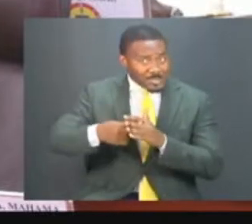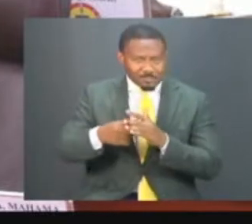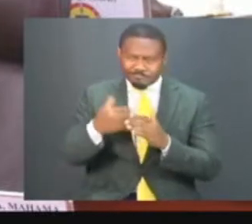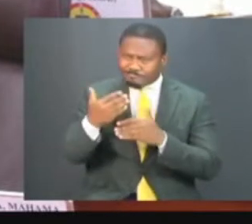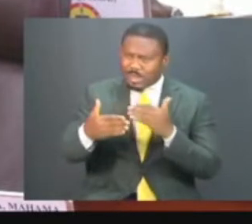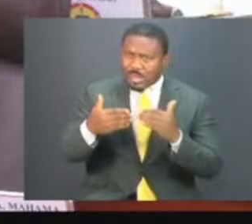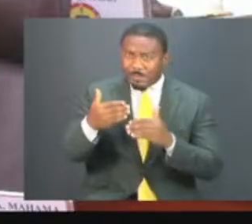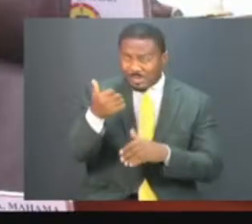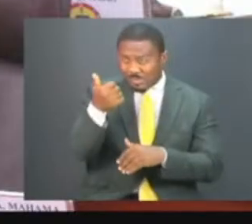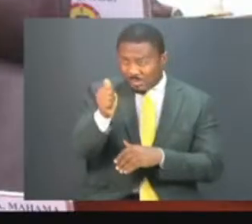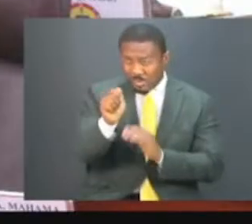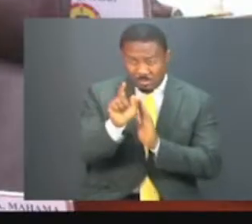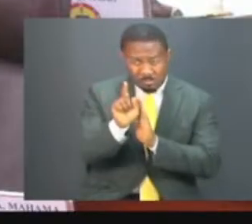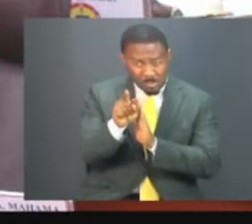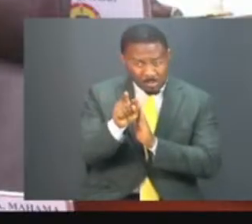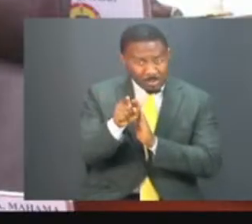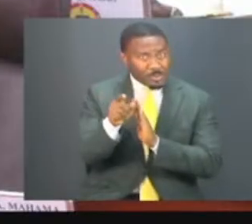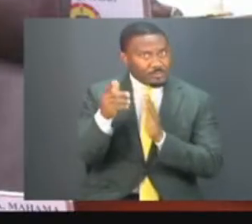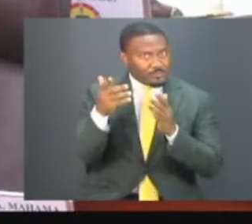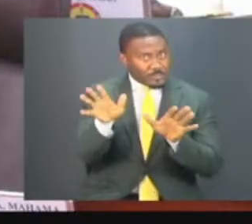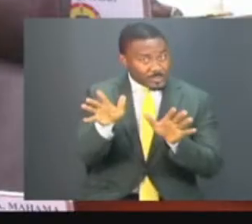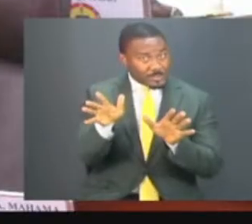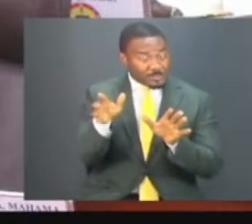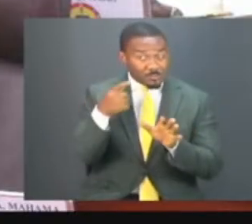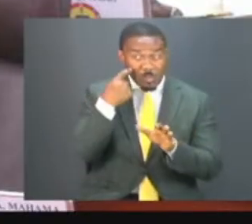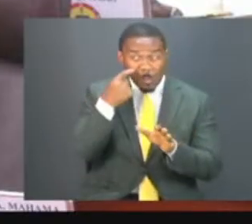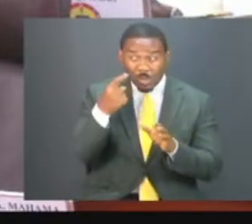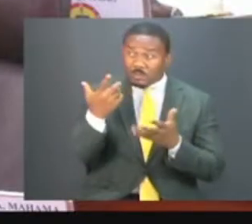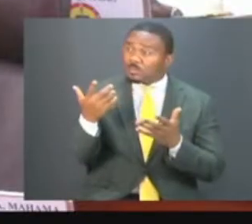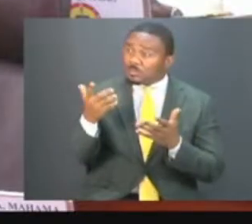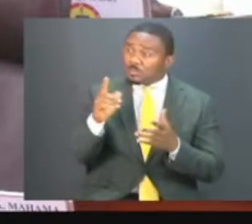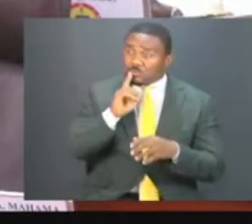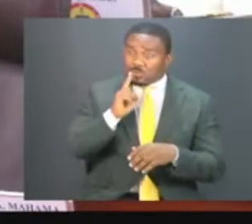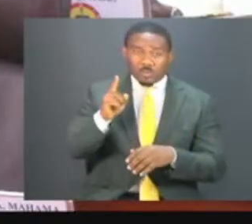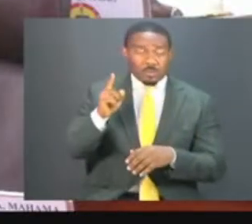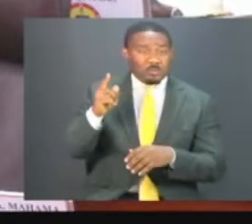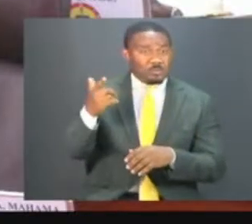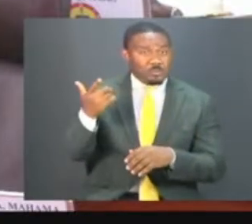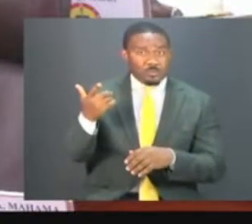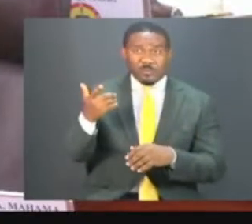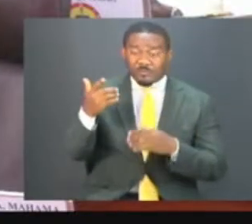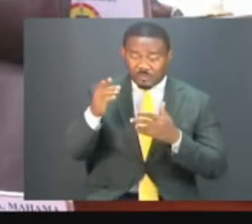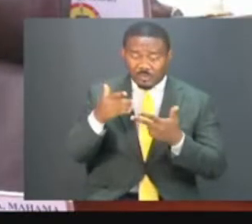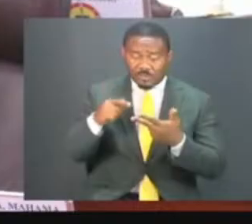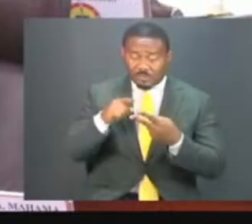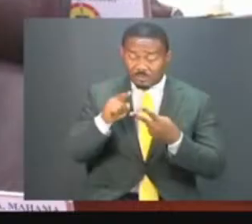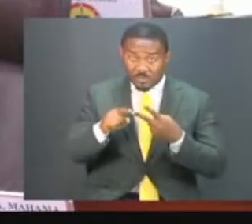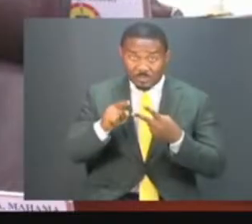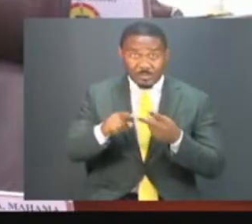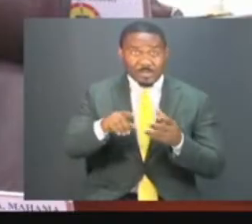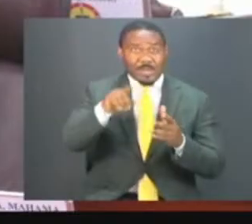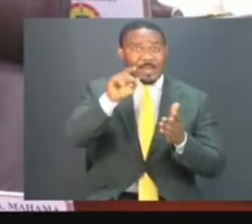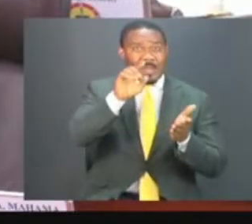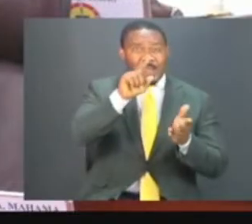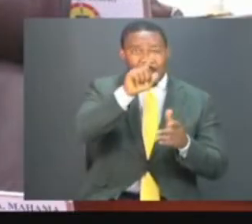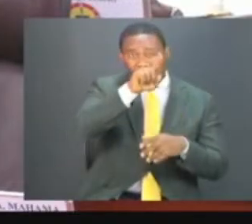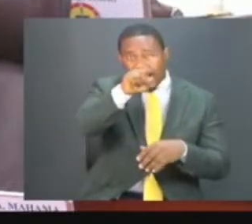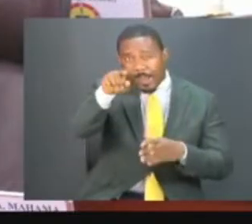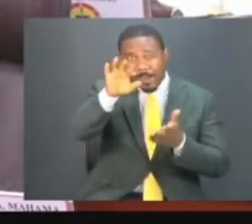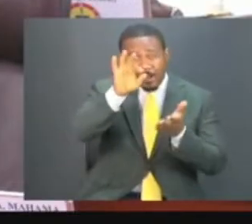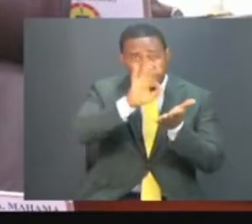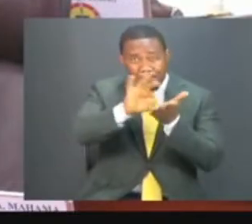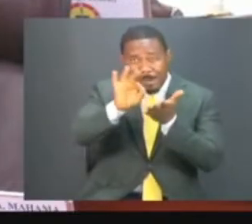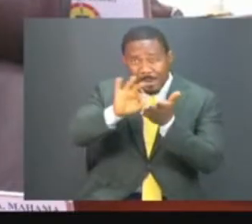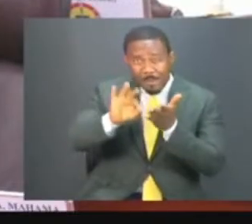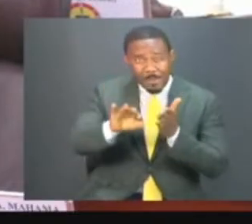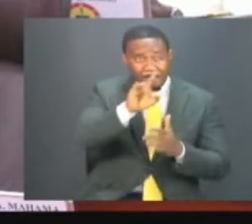of 10 minutes, and C, direct the clerks at the table to conduct a head count of members present. And Mr. Speaker,